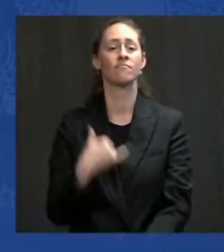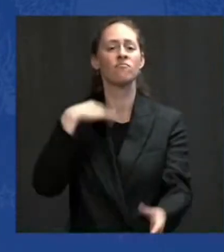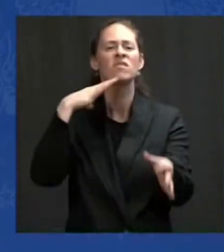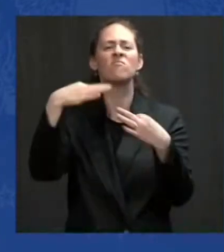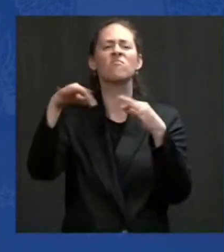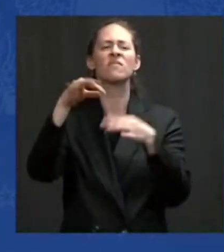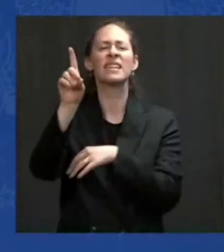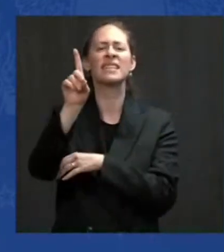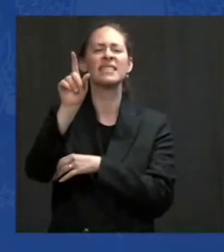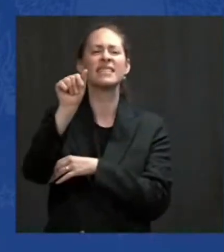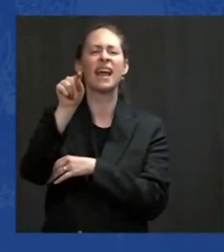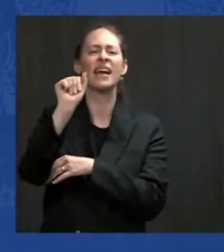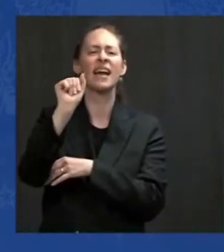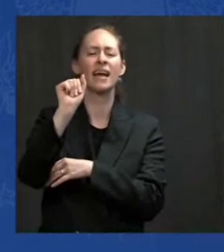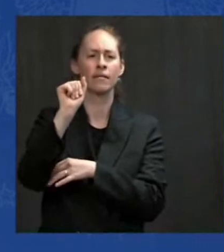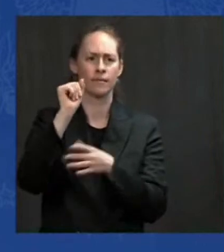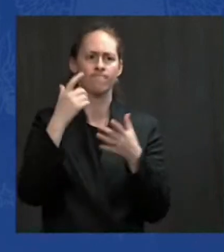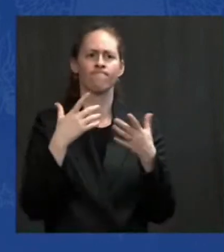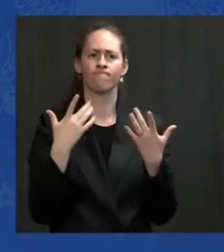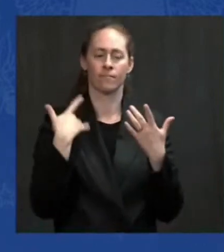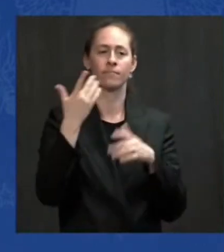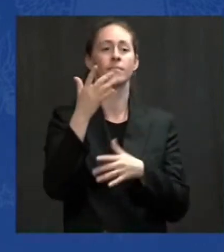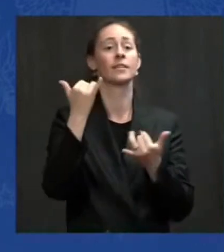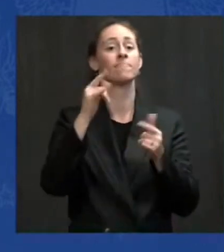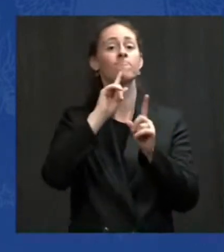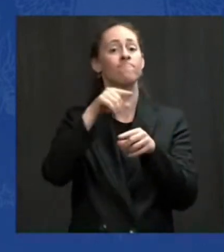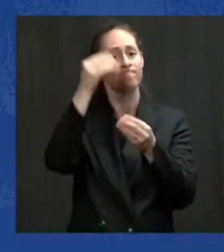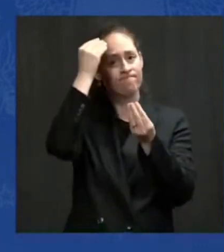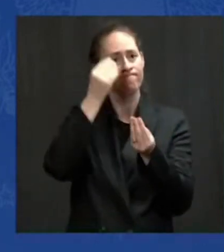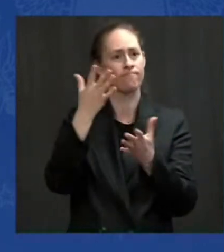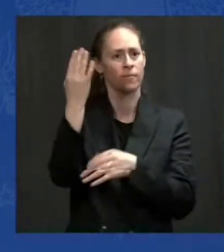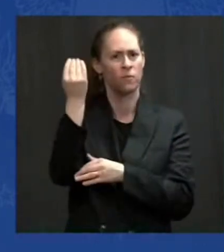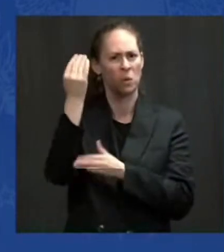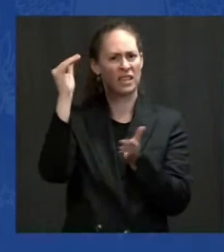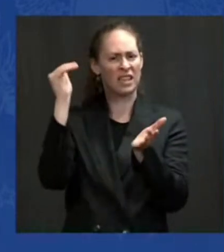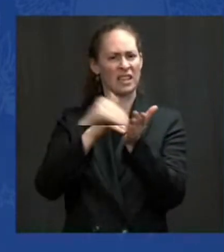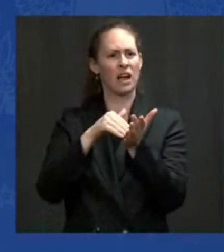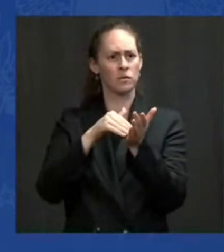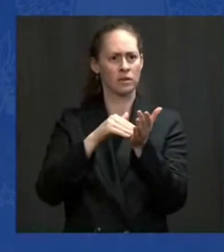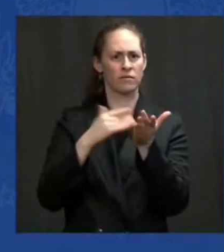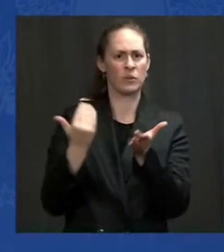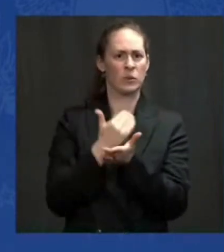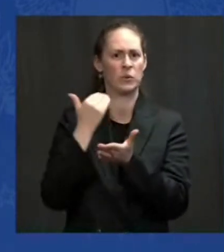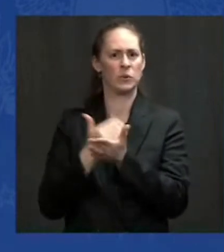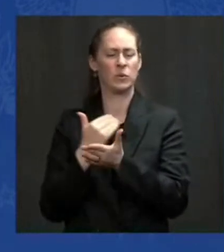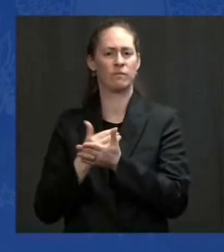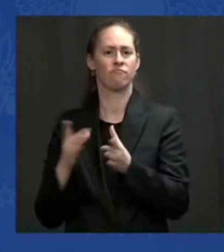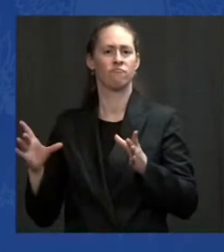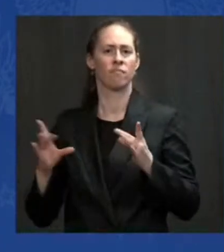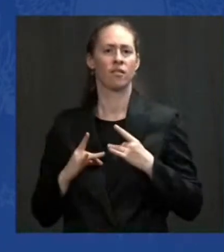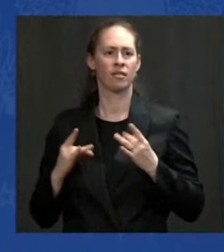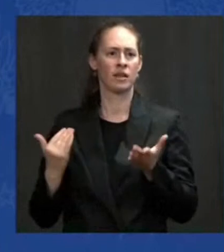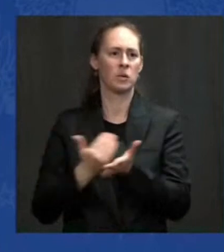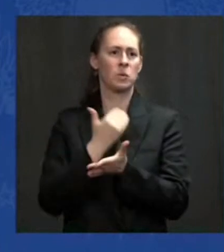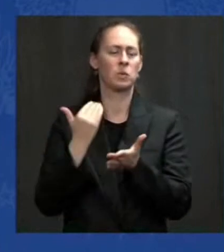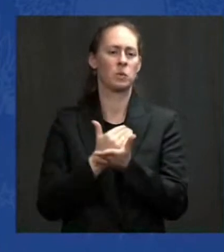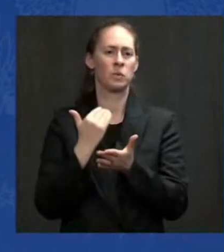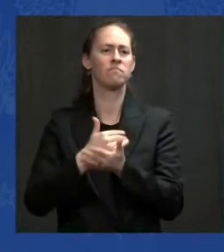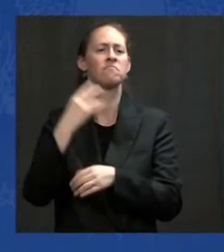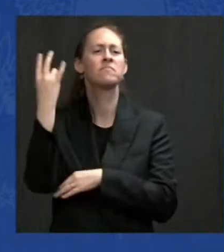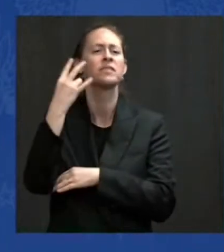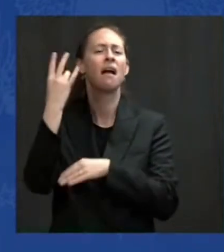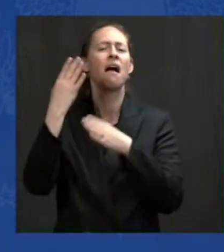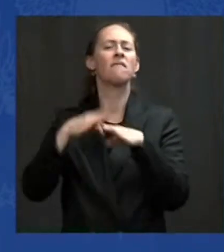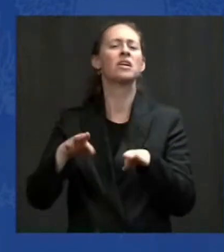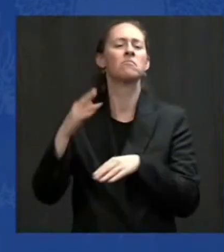reported a little over 14,000 new cases of COVID-19. Our 7-day average is about 13,900